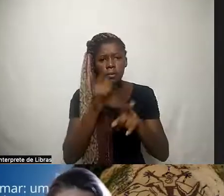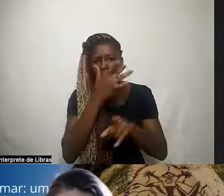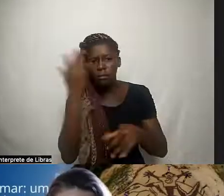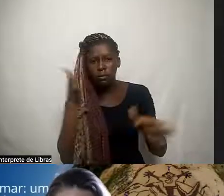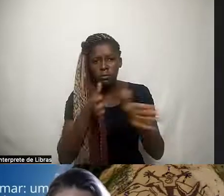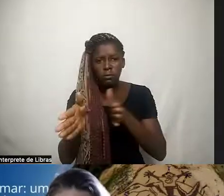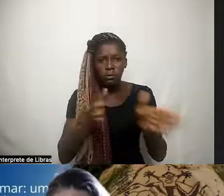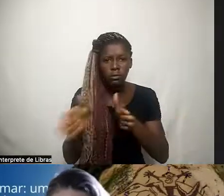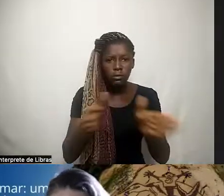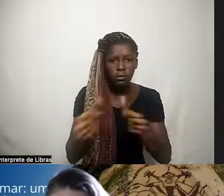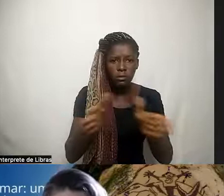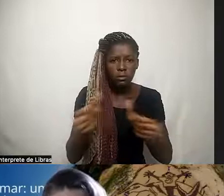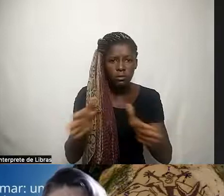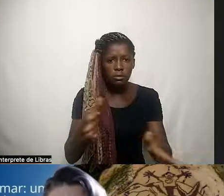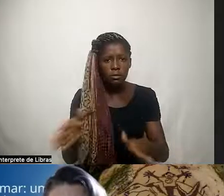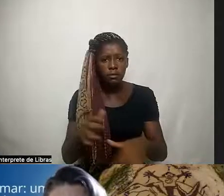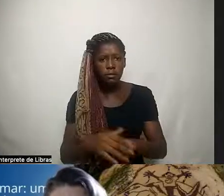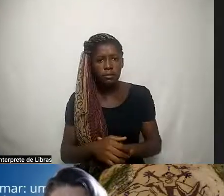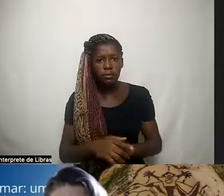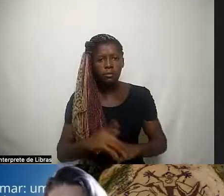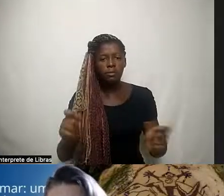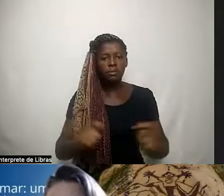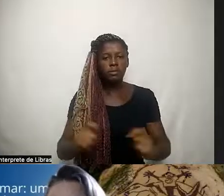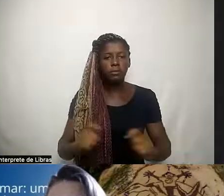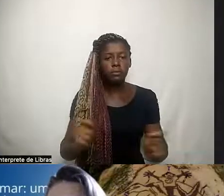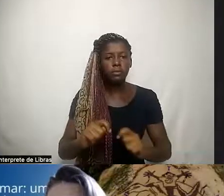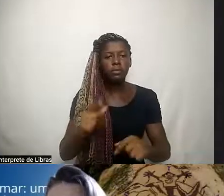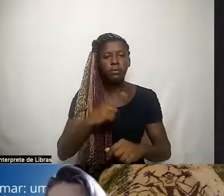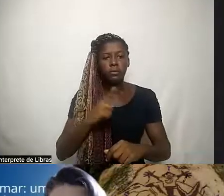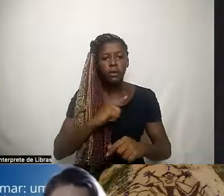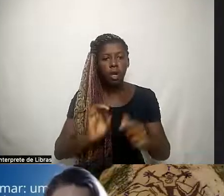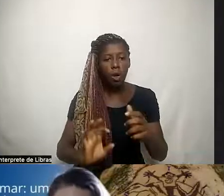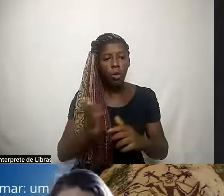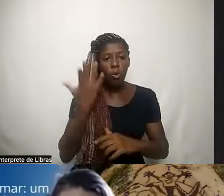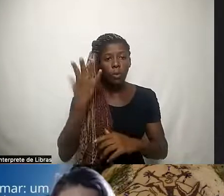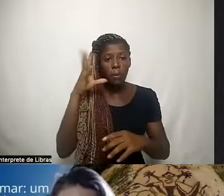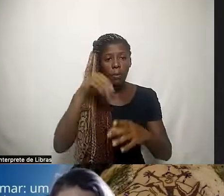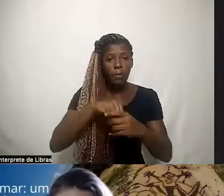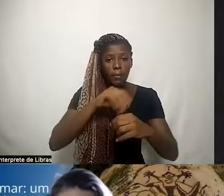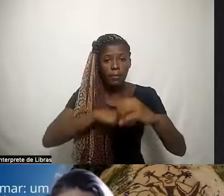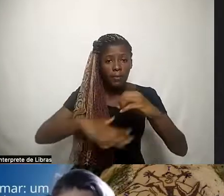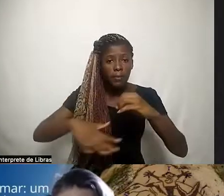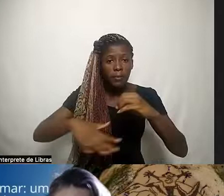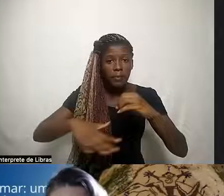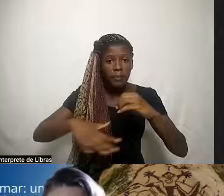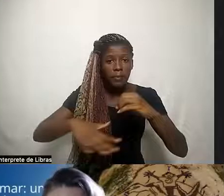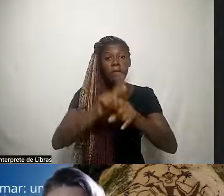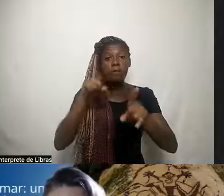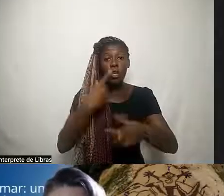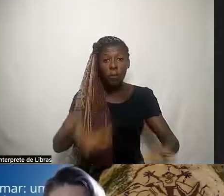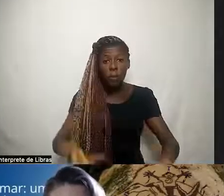tourism using boats, and how they can reduce the impact that may occur in the ocean through these activities.